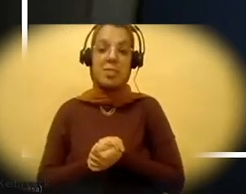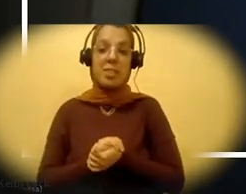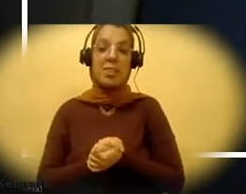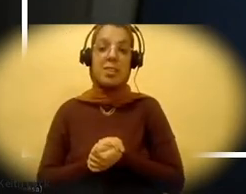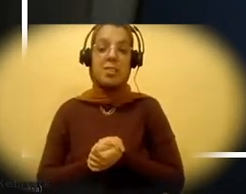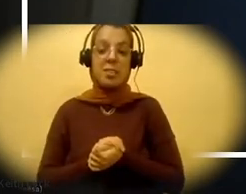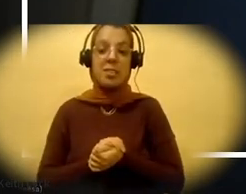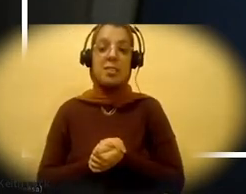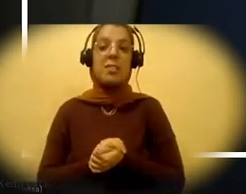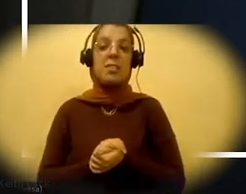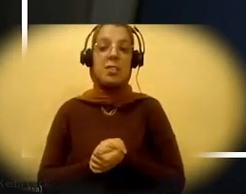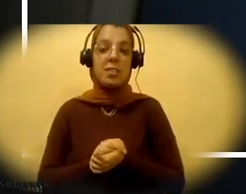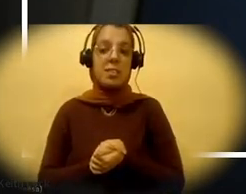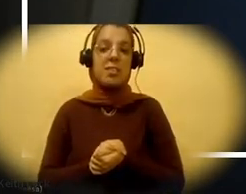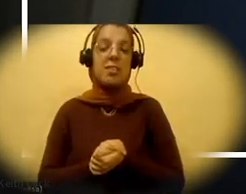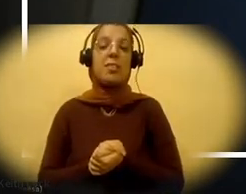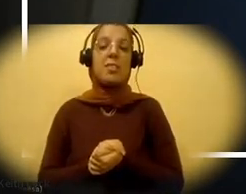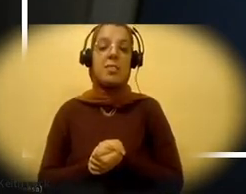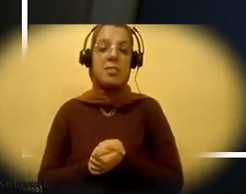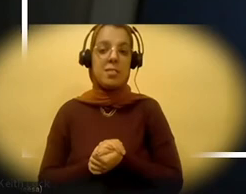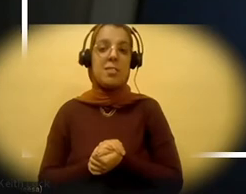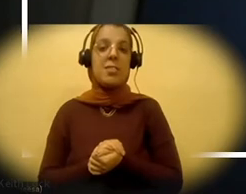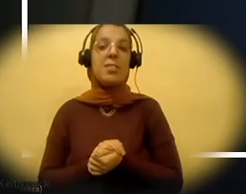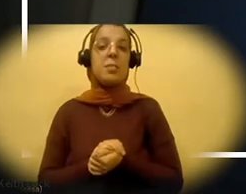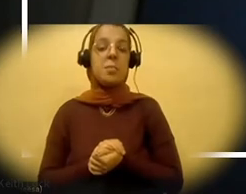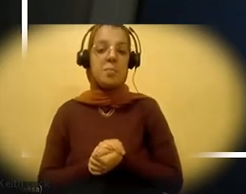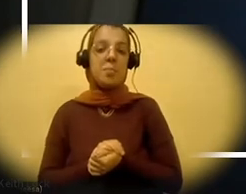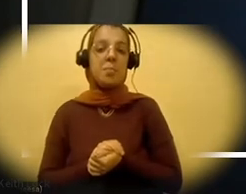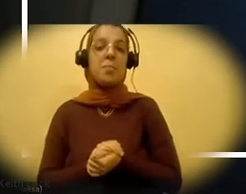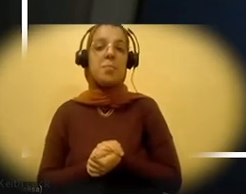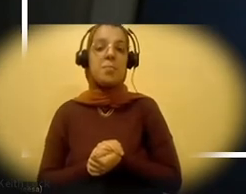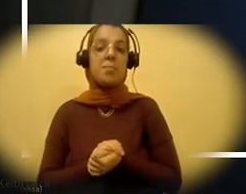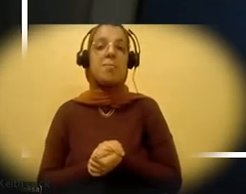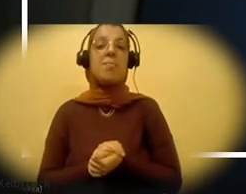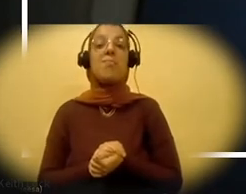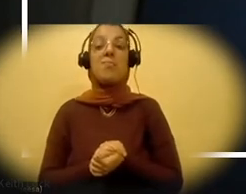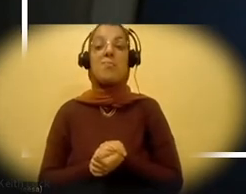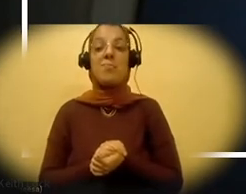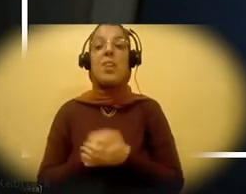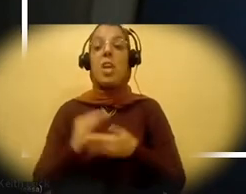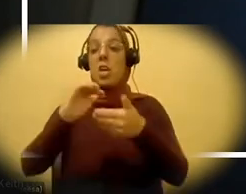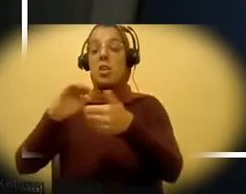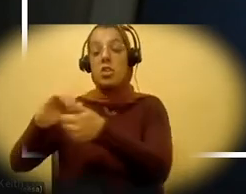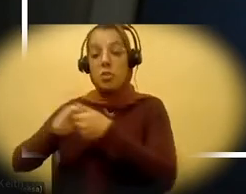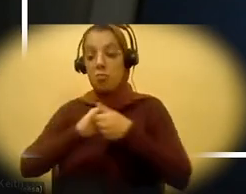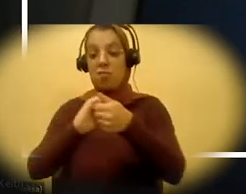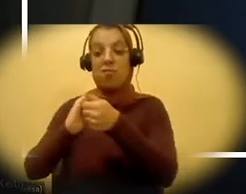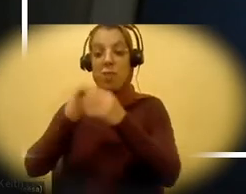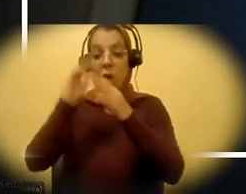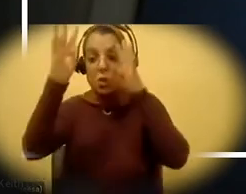general, just in very general terms, those two things, by creating art,